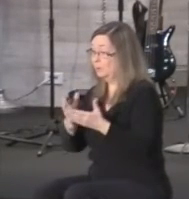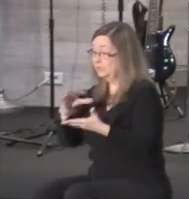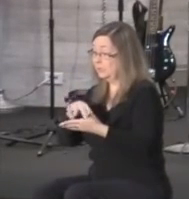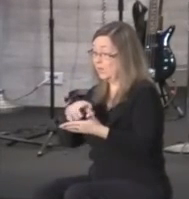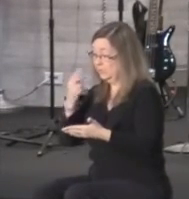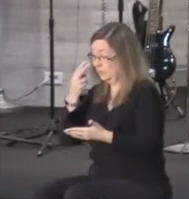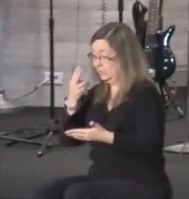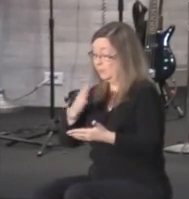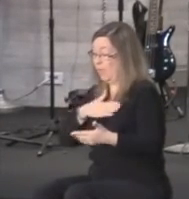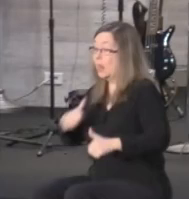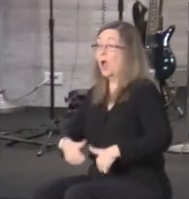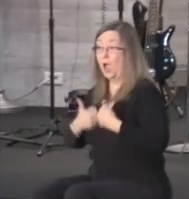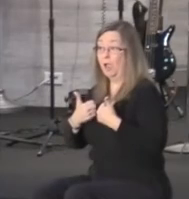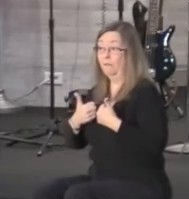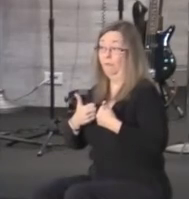how I live"?